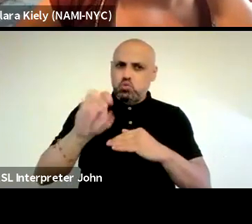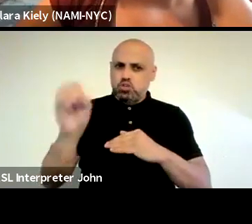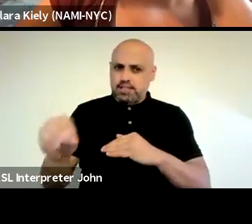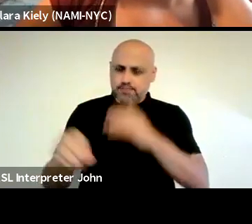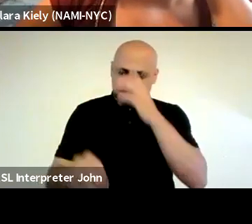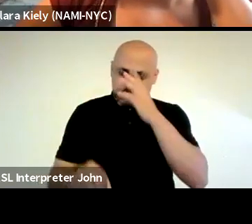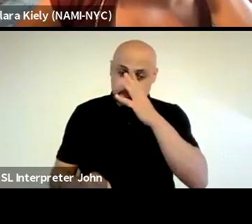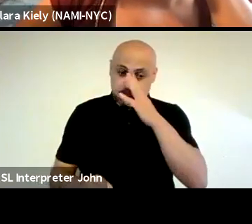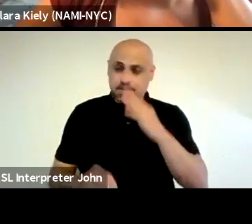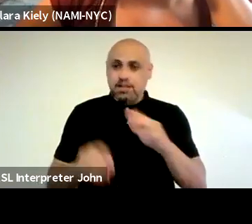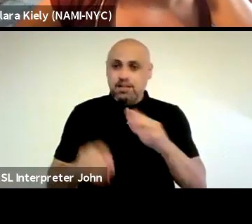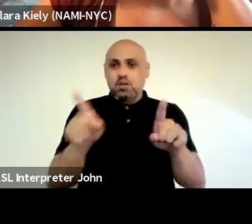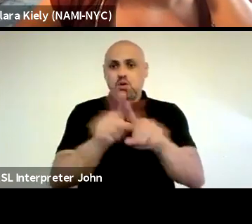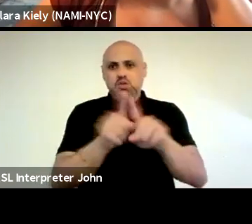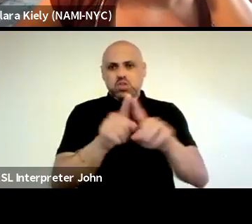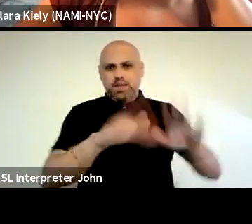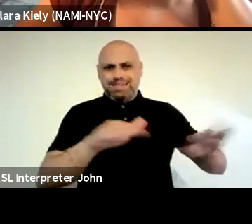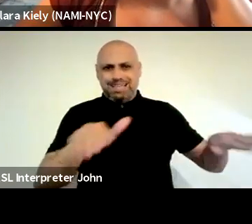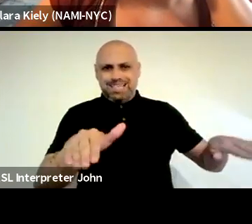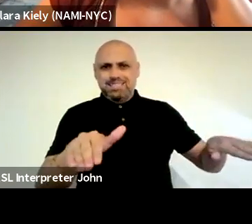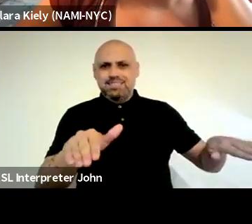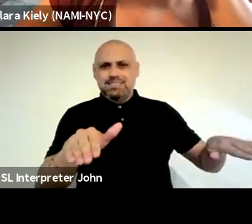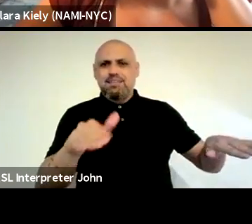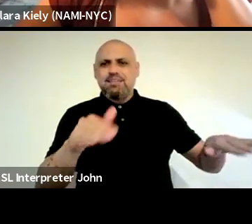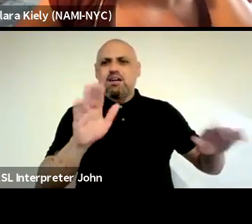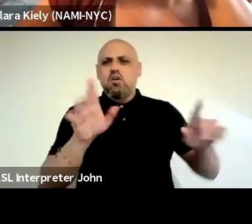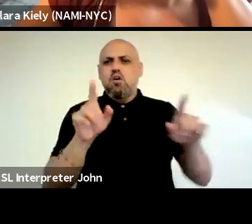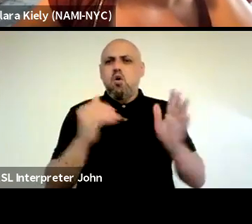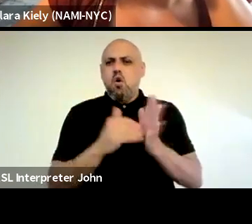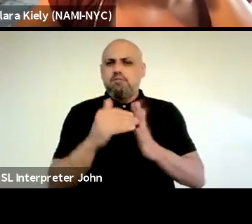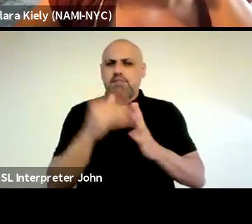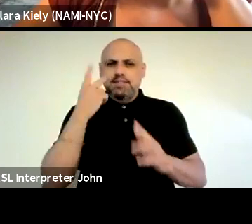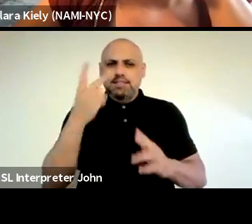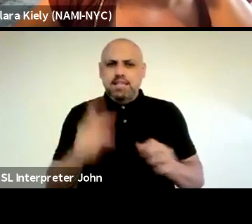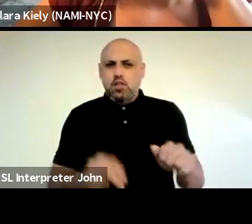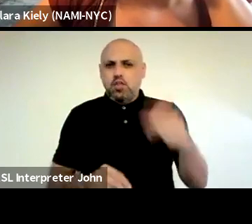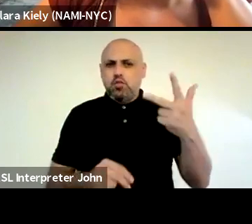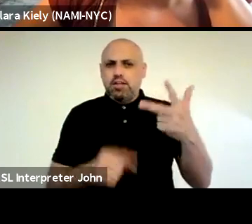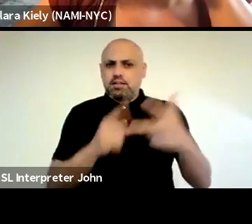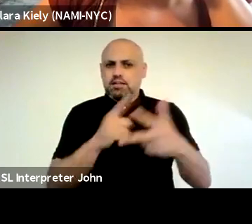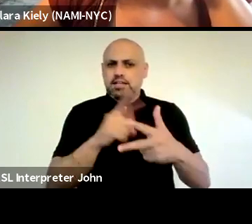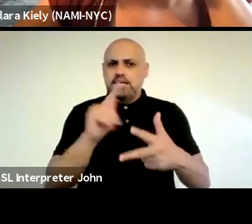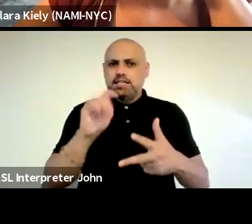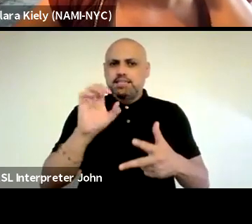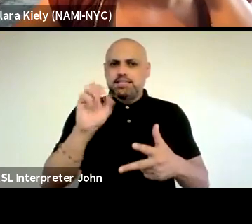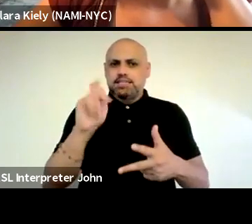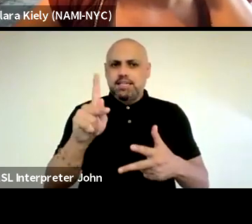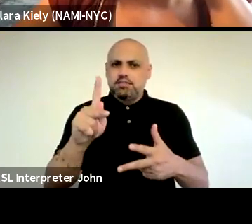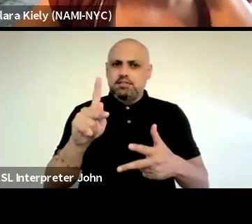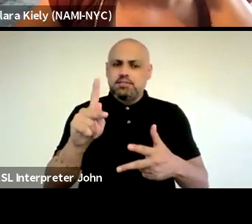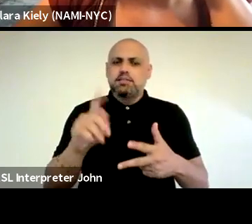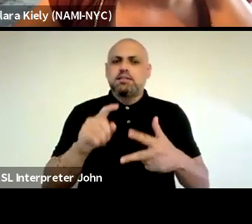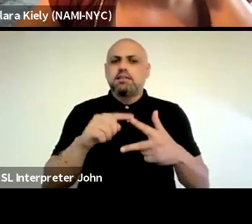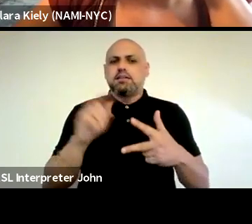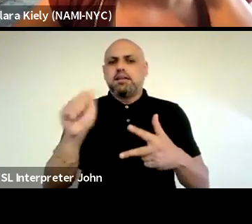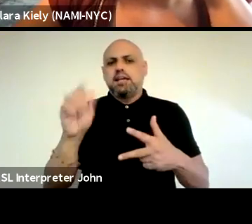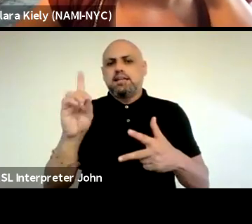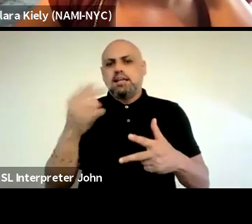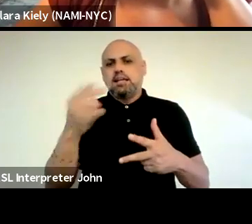in kids, there's often this triad that we see, which is tic disorders, ADHD, and